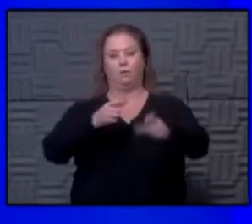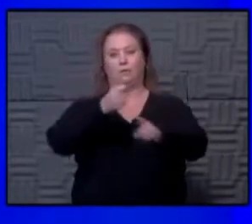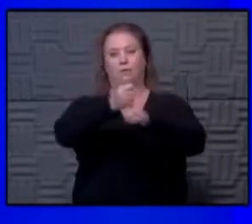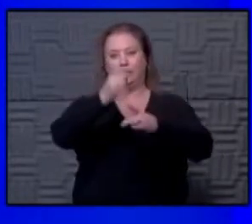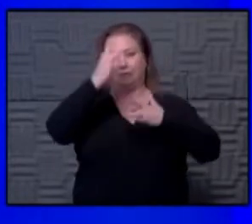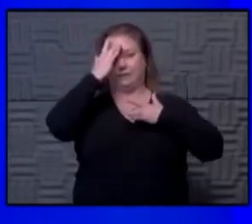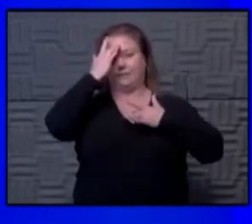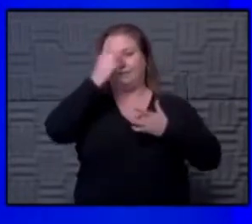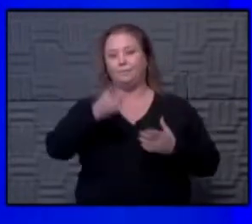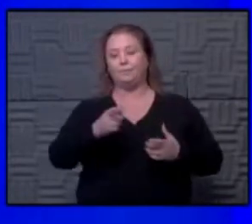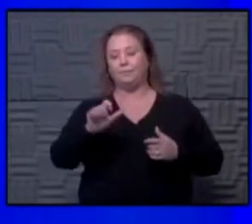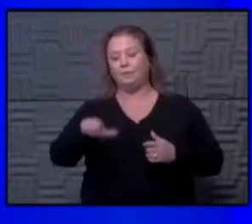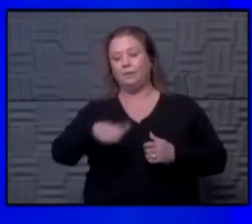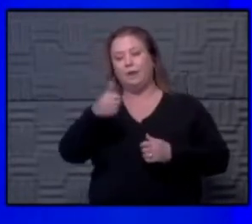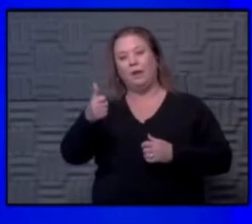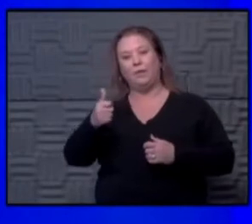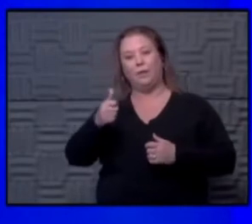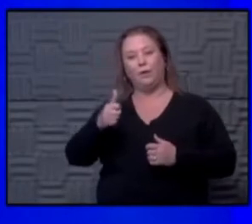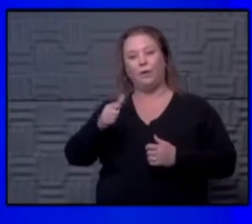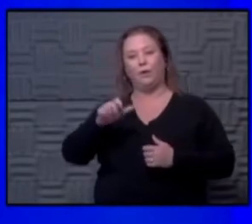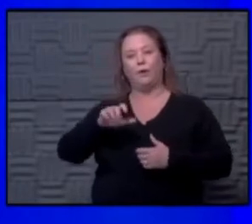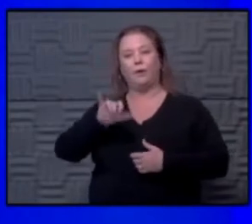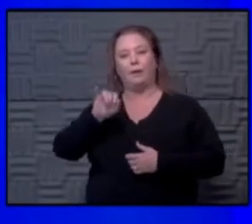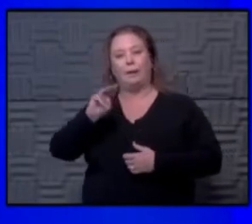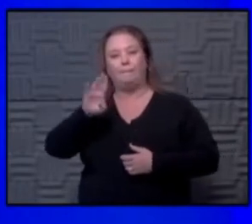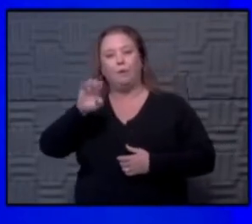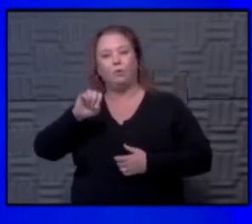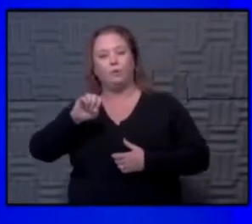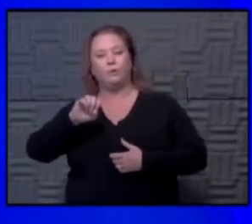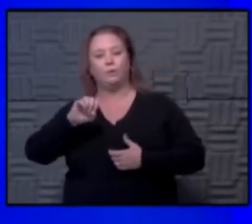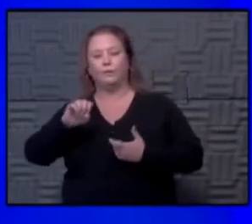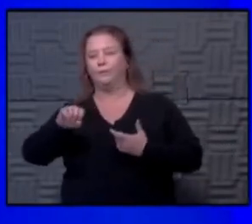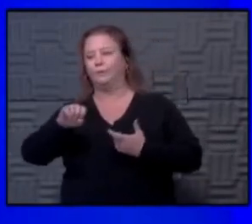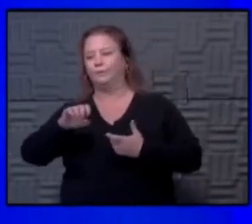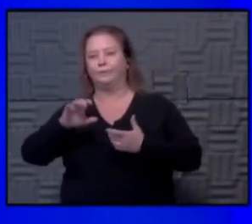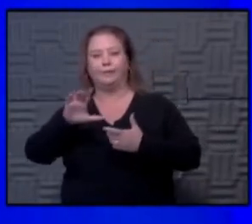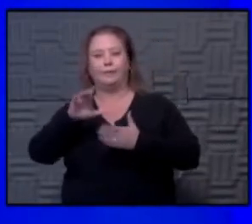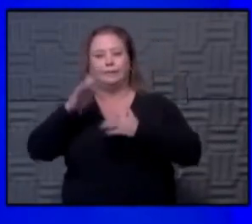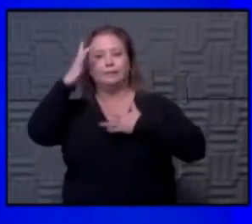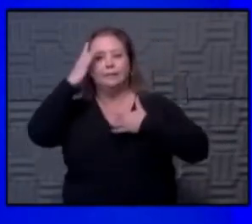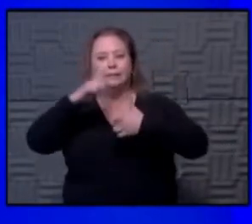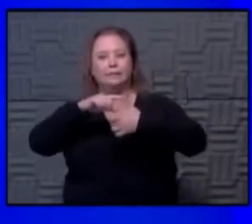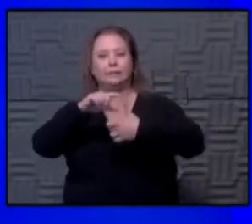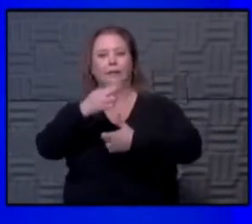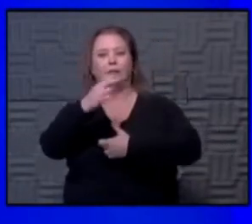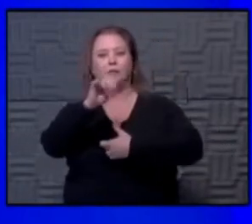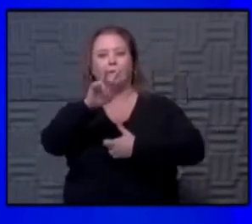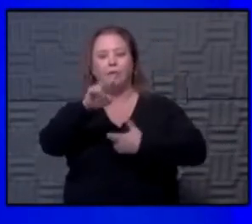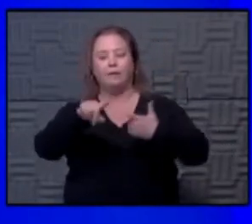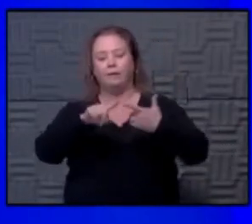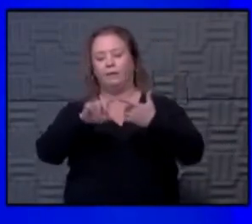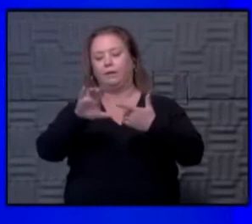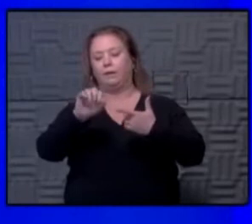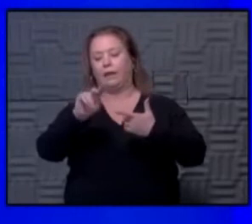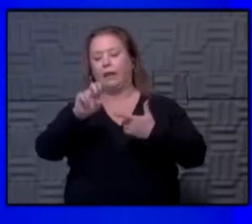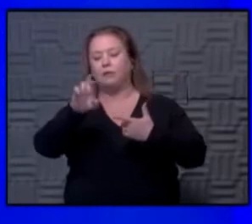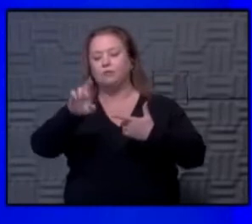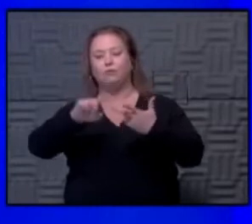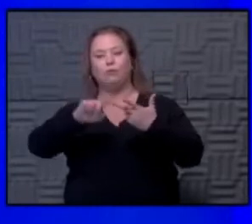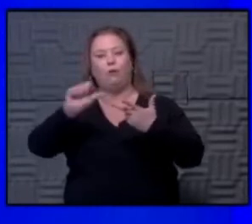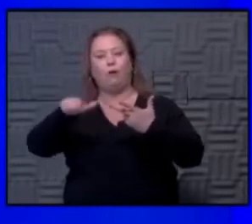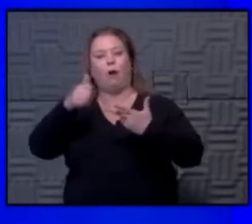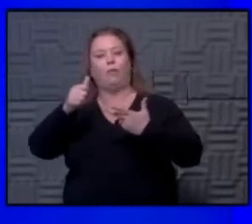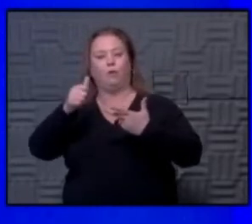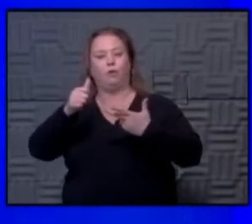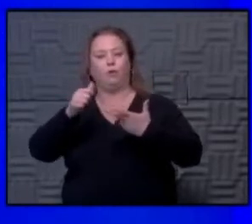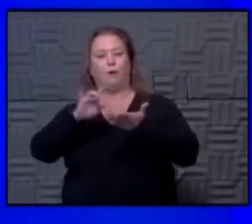onset. If you have other immunosuppression, such as cancer or HIV/AIDS, or other